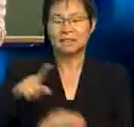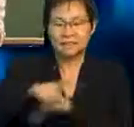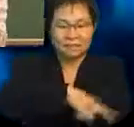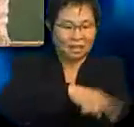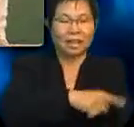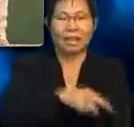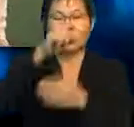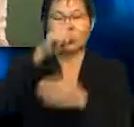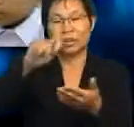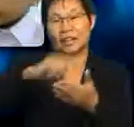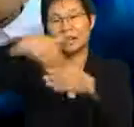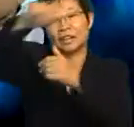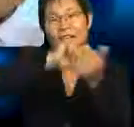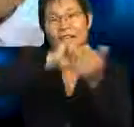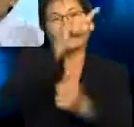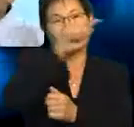T-A-I-L. Write it in the air.